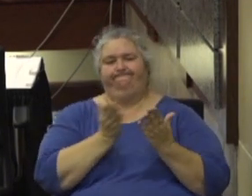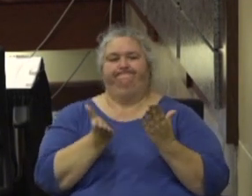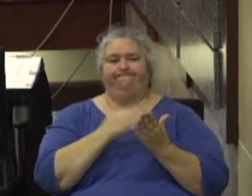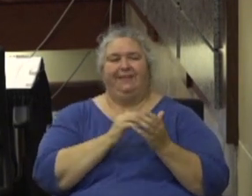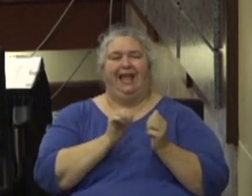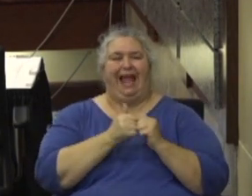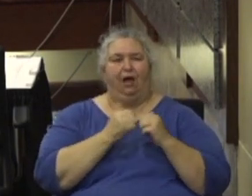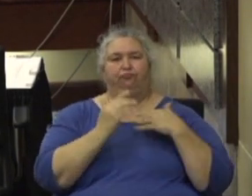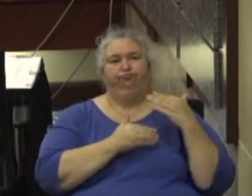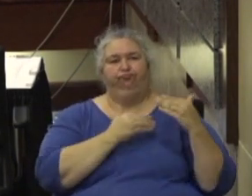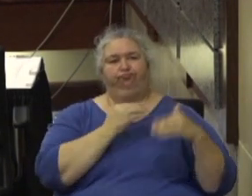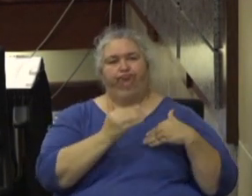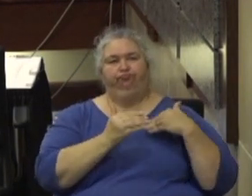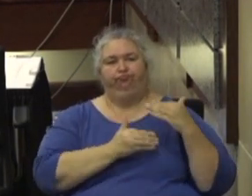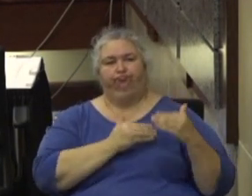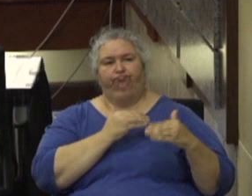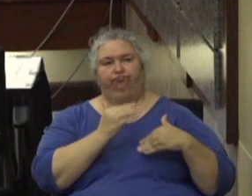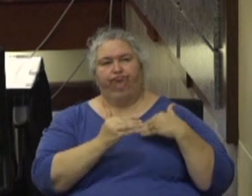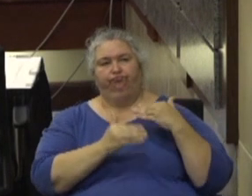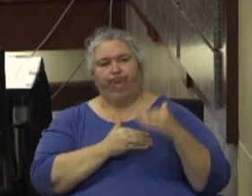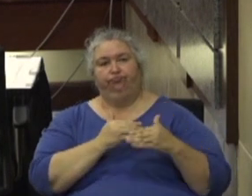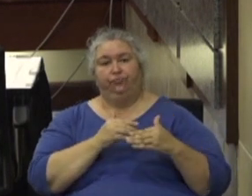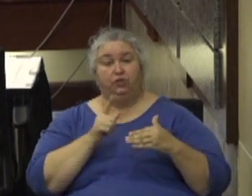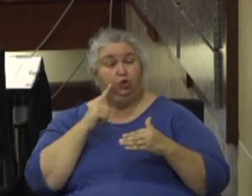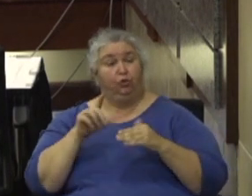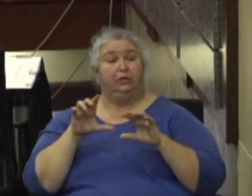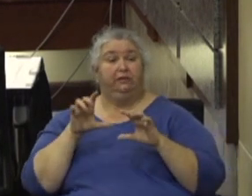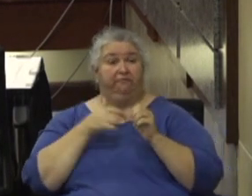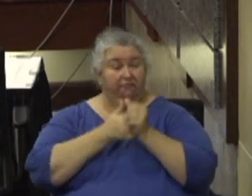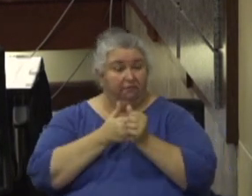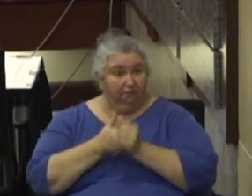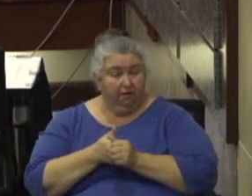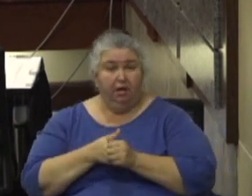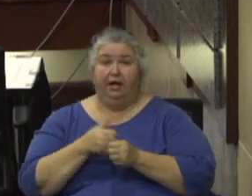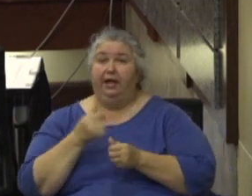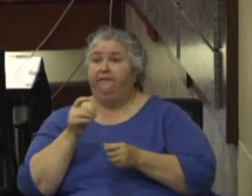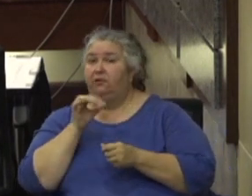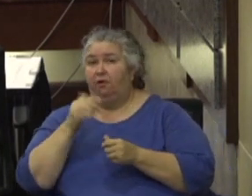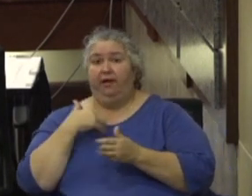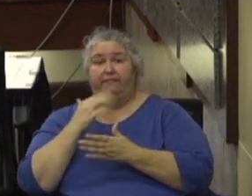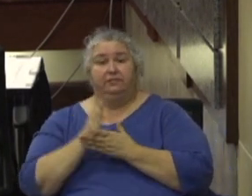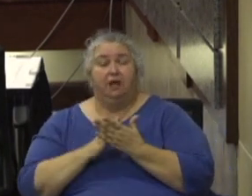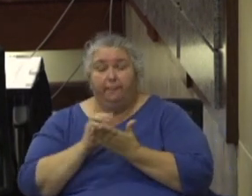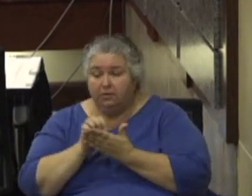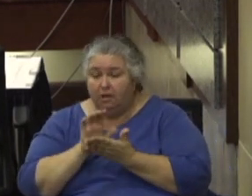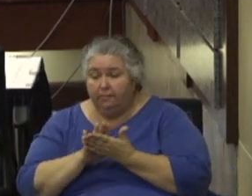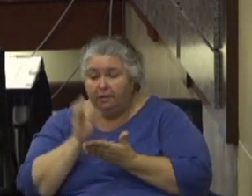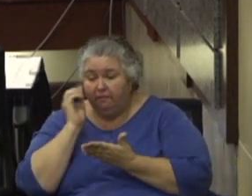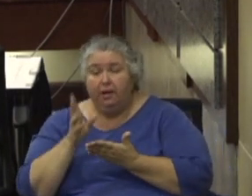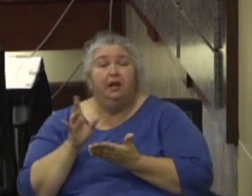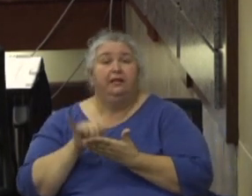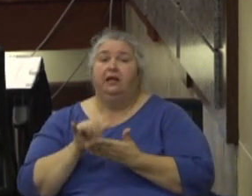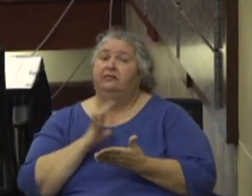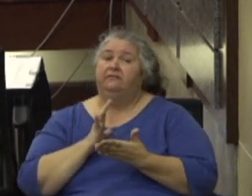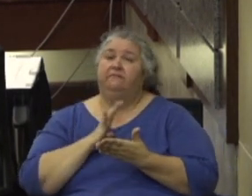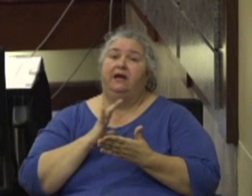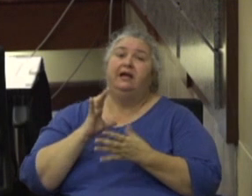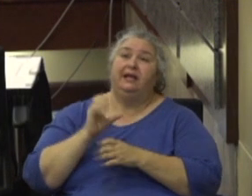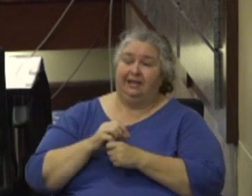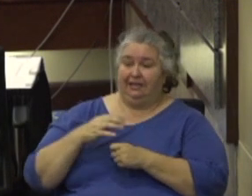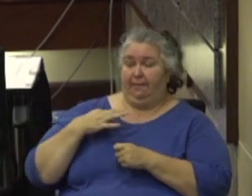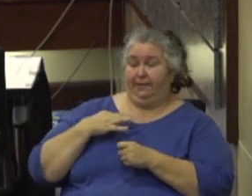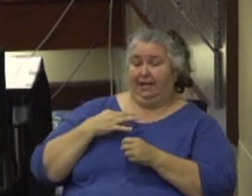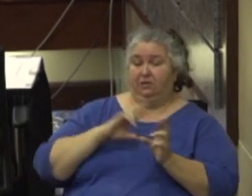this, making sure that they knew that if they don't have some of the documentation, that it's okay. Get these applications in place